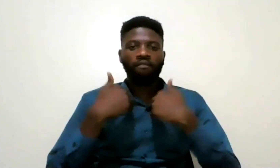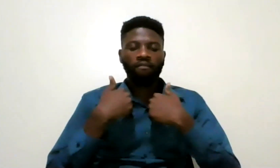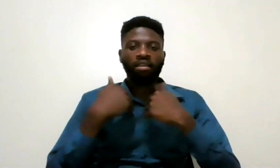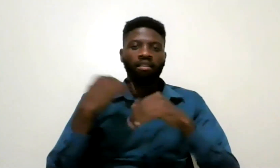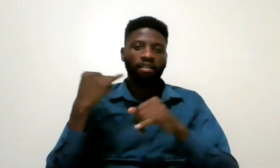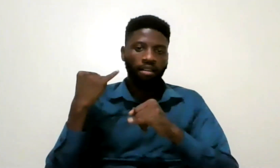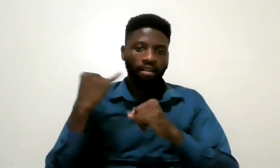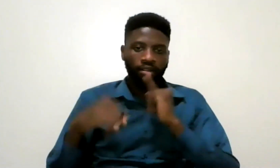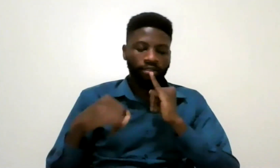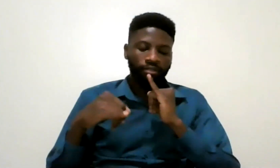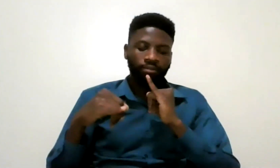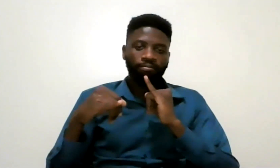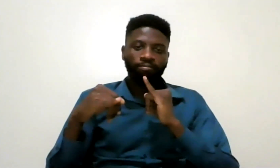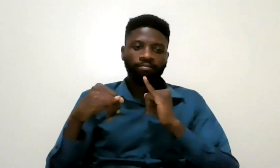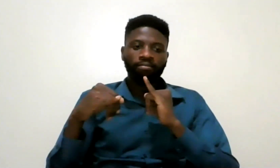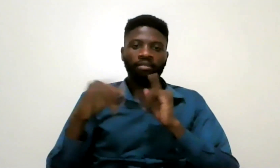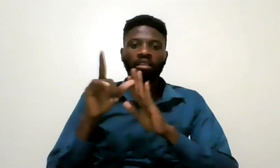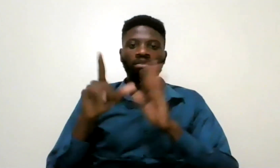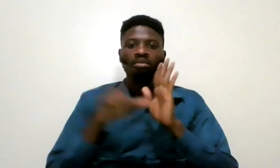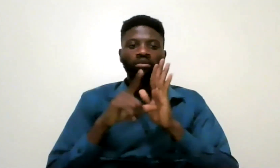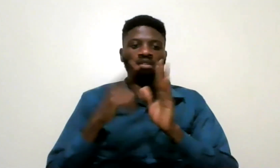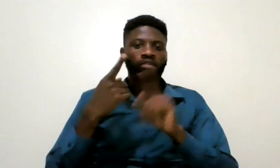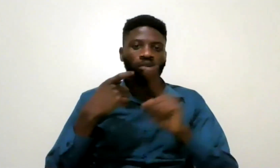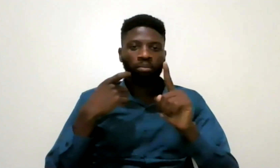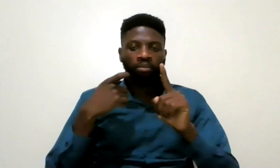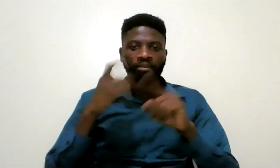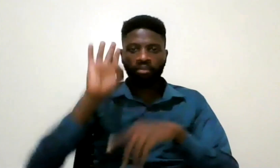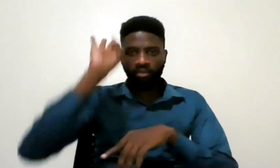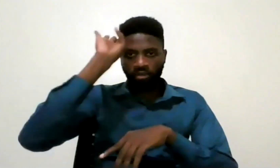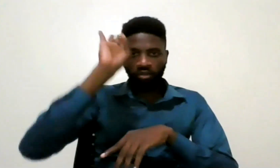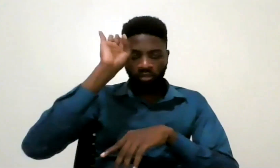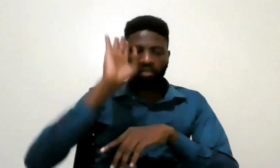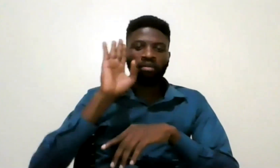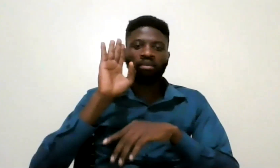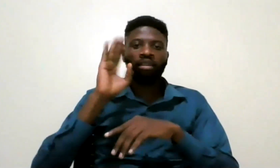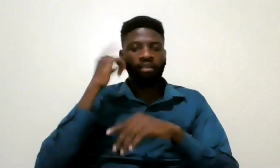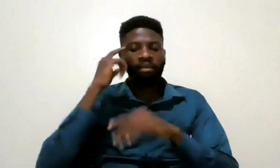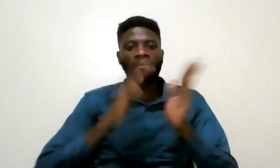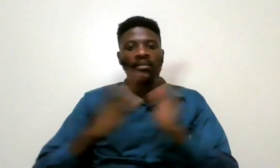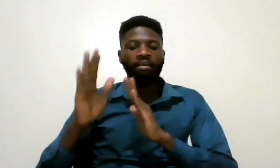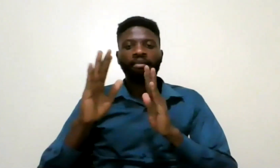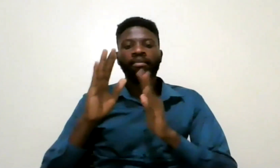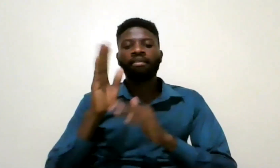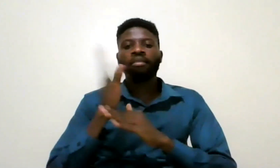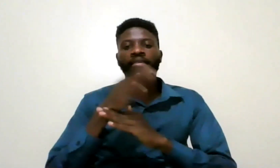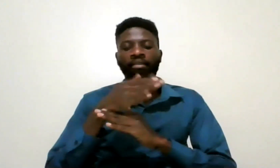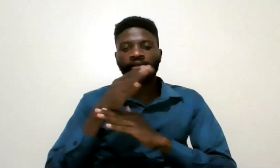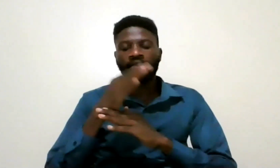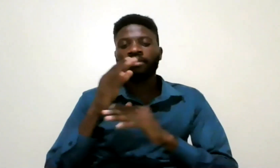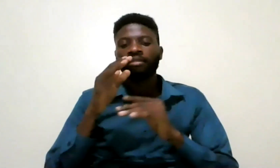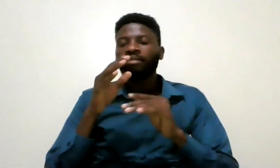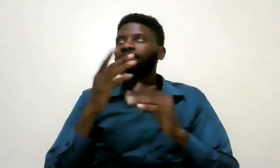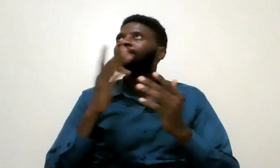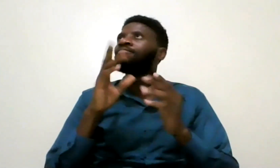last lesson from Byron. And this is in preparation for our Thursday class, or no,